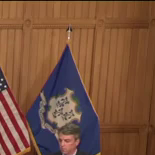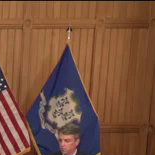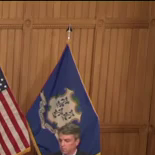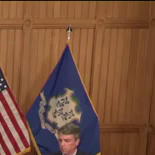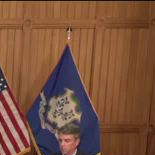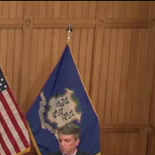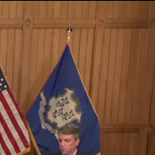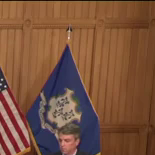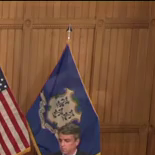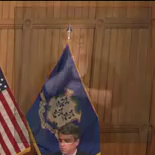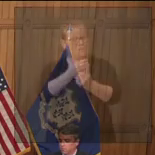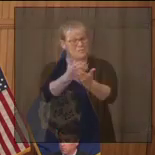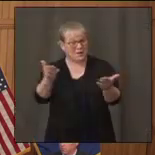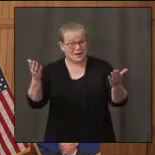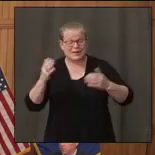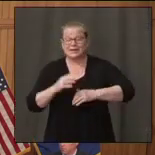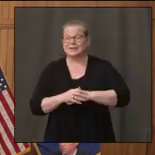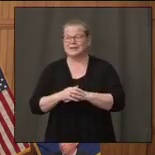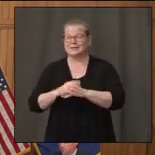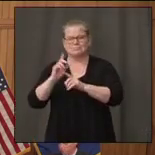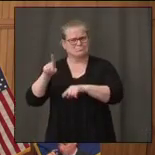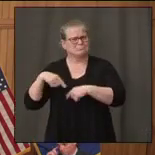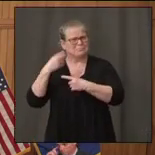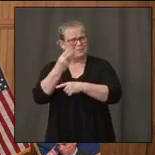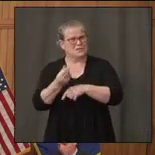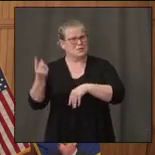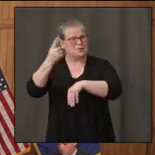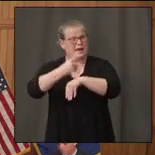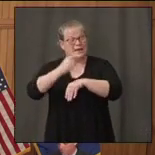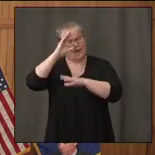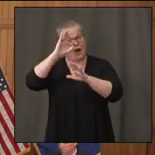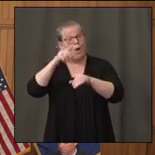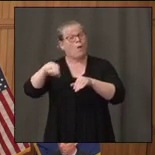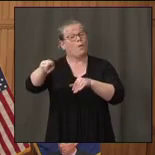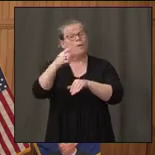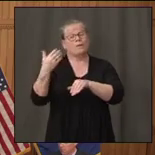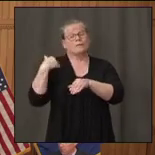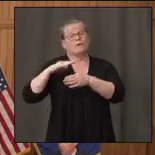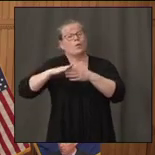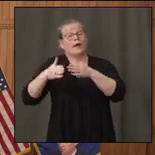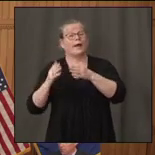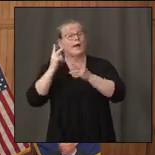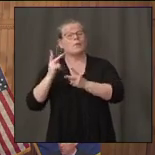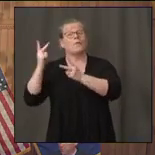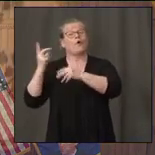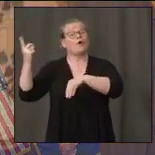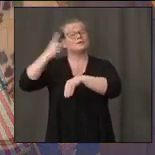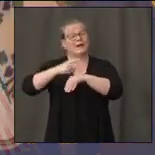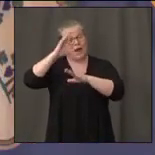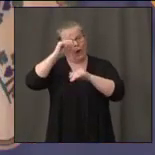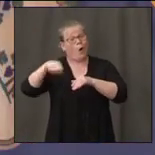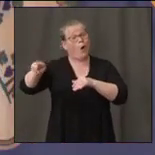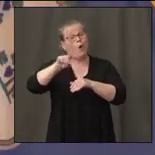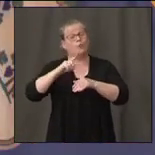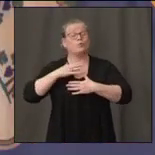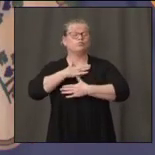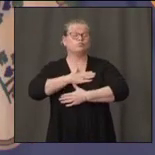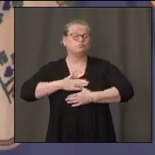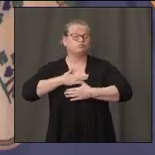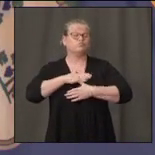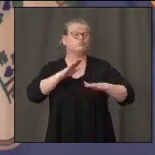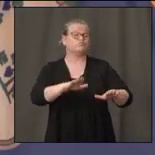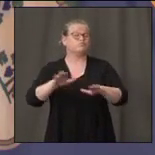Well, good afternoon, everybody. It's been a few days. I hope you had a relaxing Memorial Day weekend. A lot to catch up on. Here with Paul